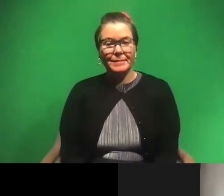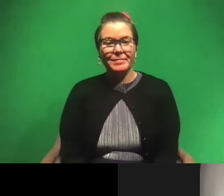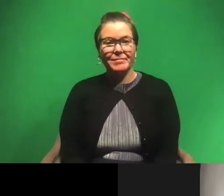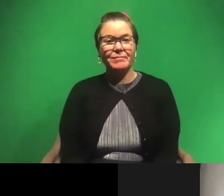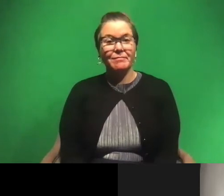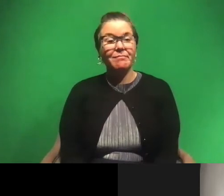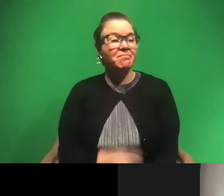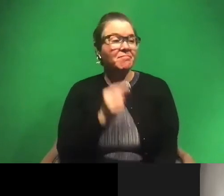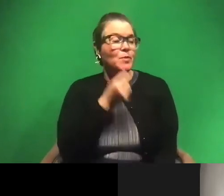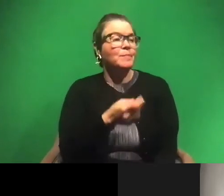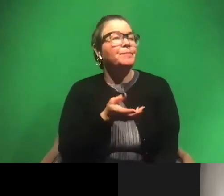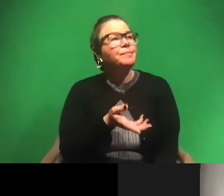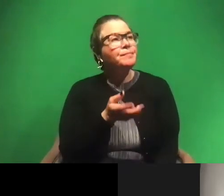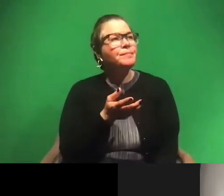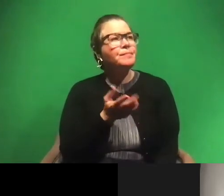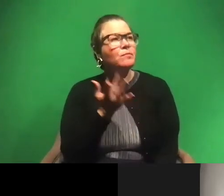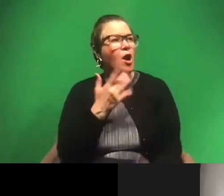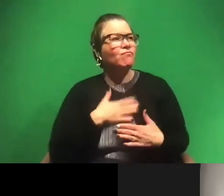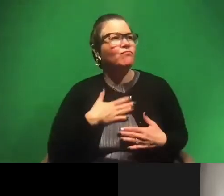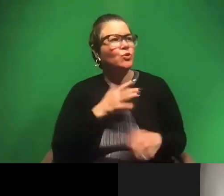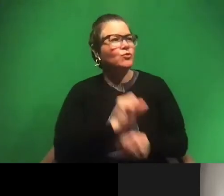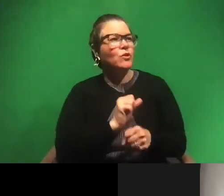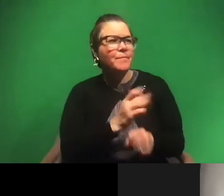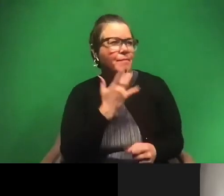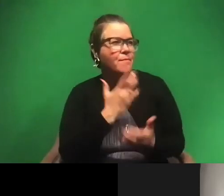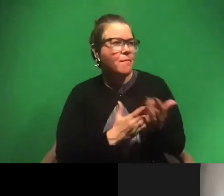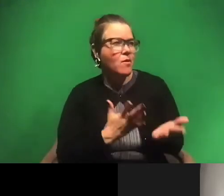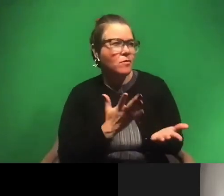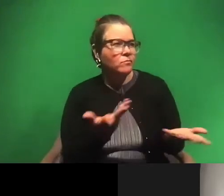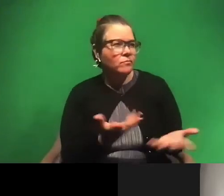Cool. Why do you enjoy your job? Like, what's your favorite part about your job?